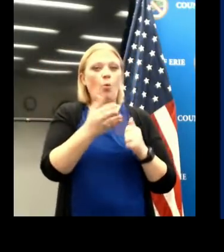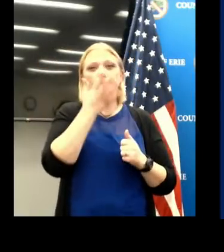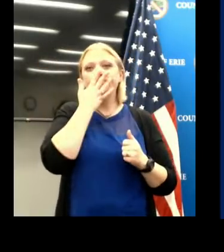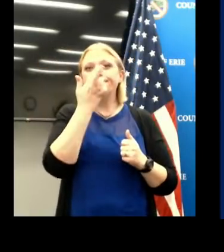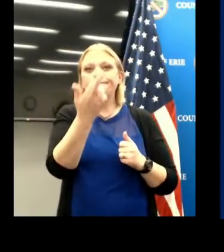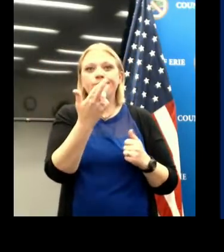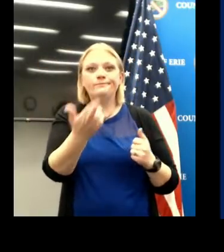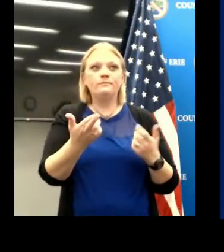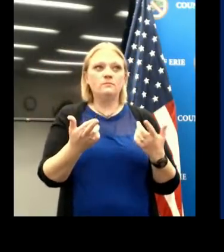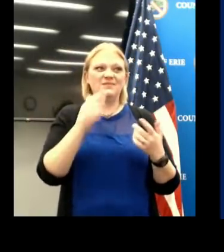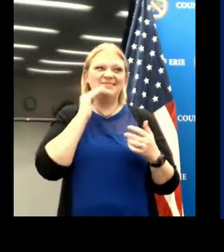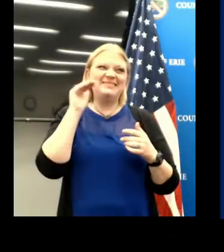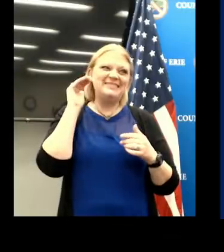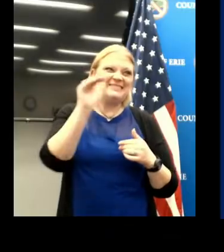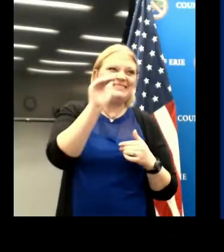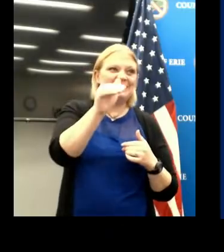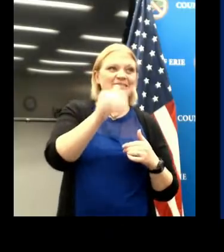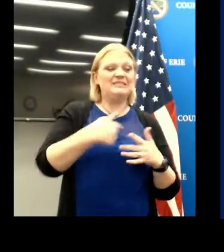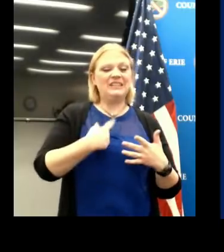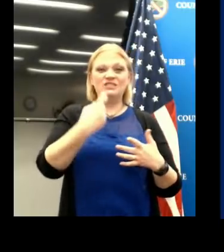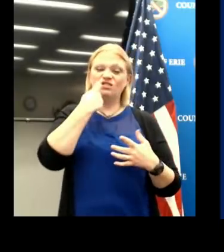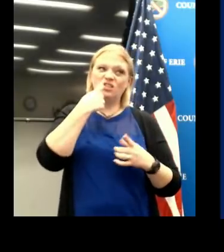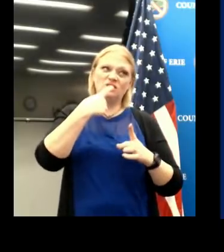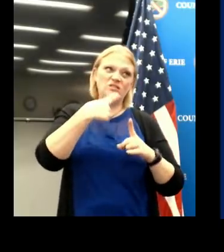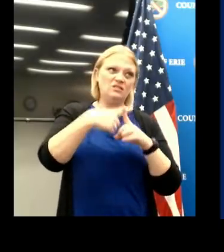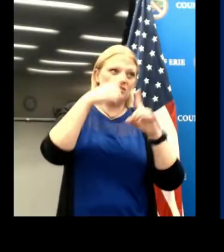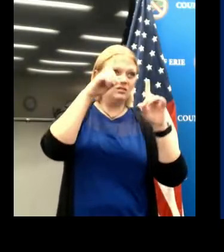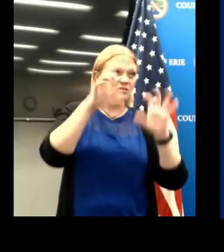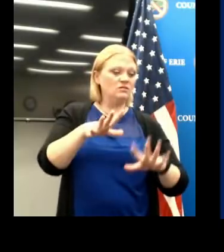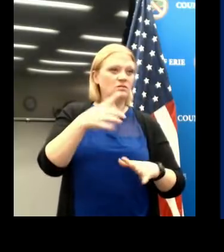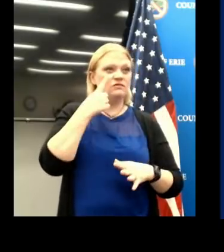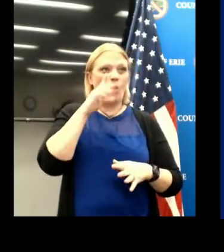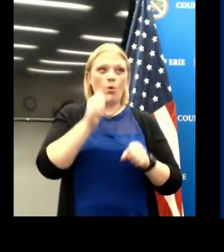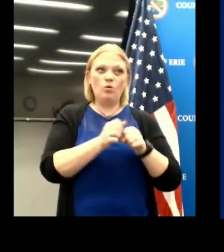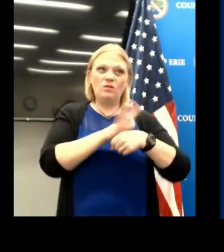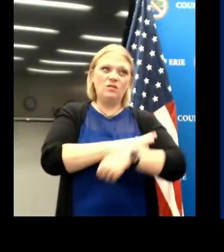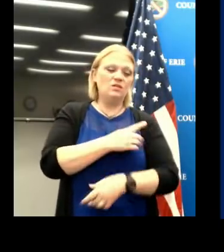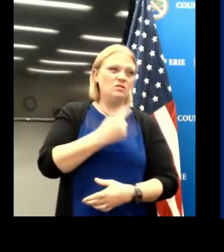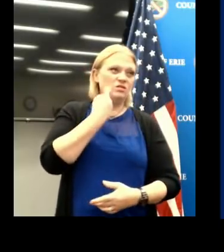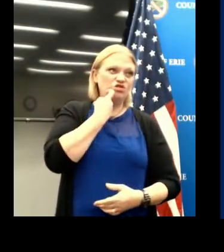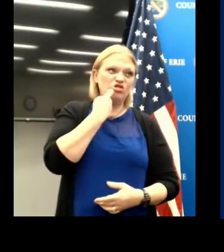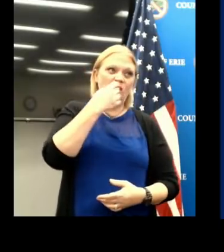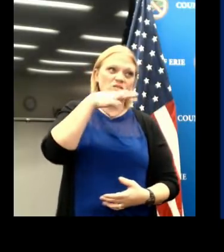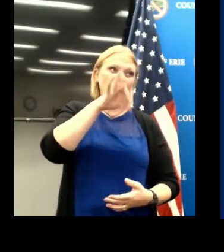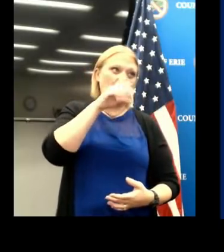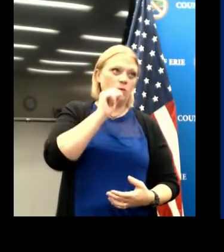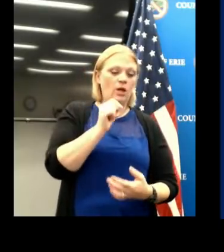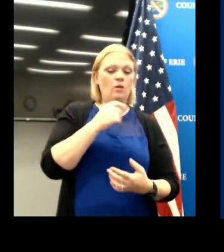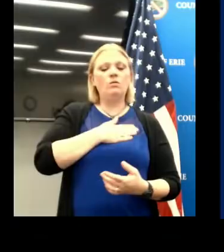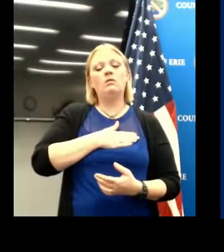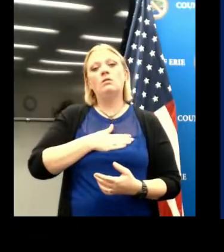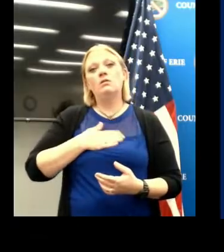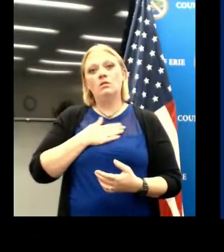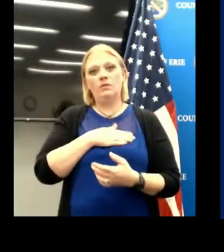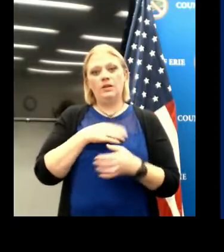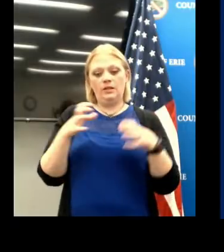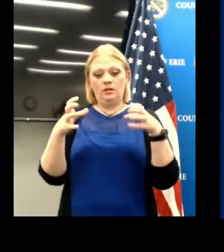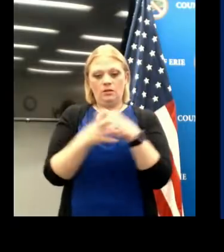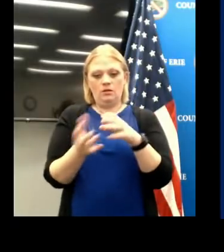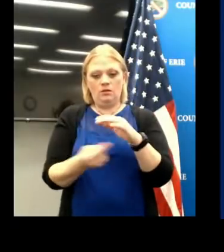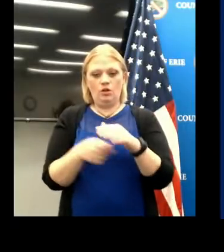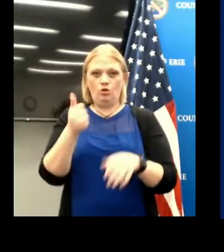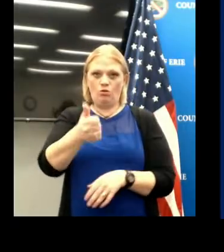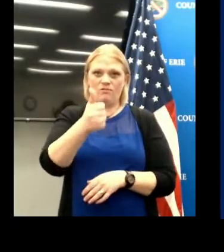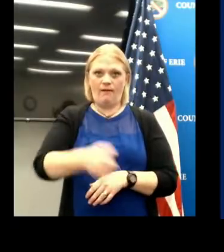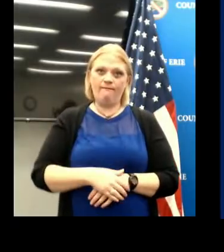of yours said, hey, you know what, I just tested positive for COVID-19, I just found out, please quarantine yourself. So that